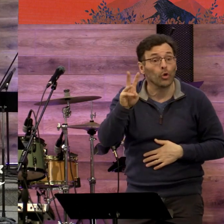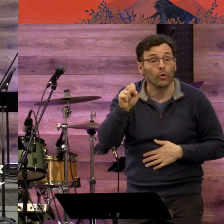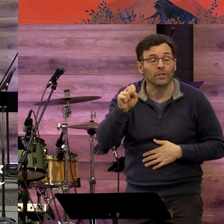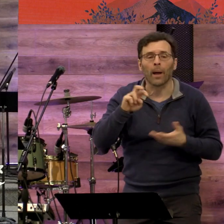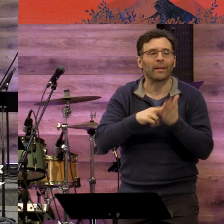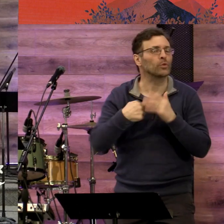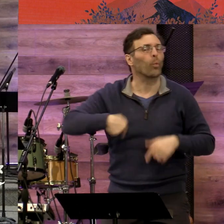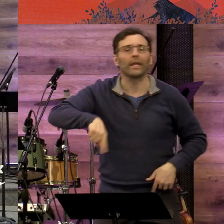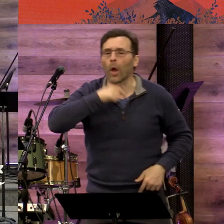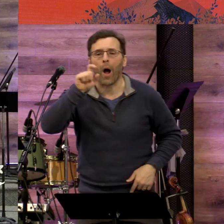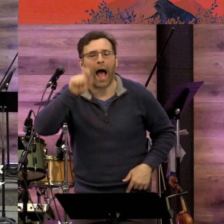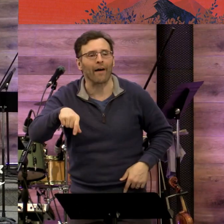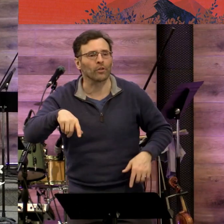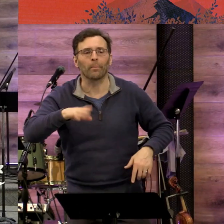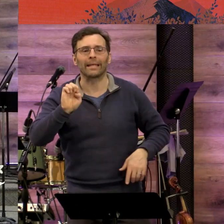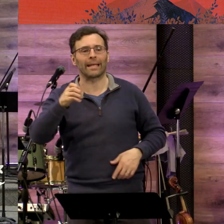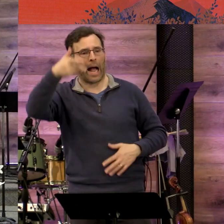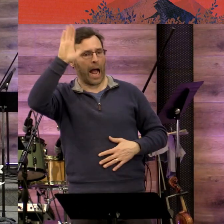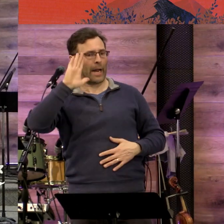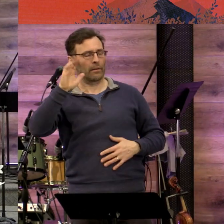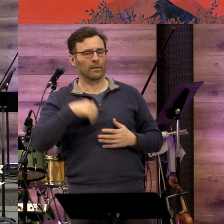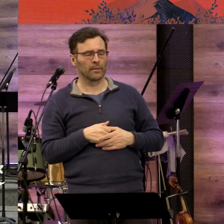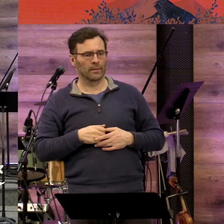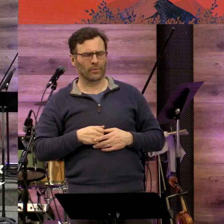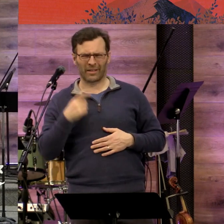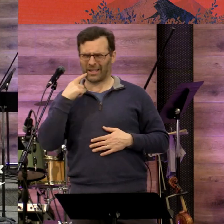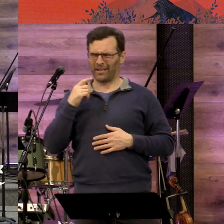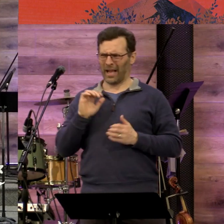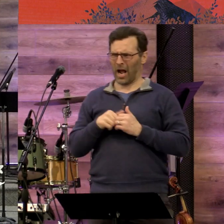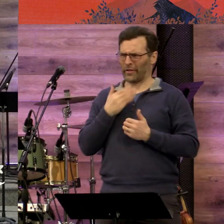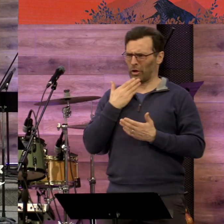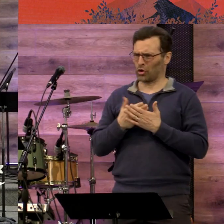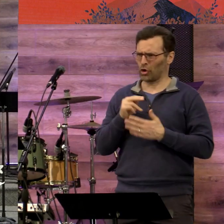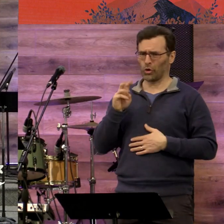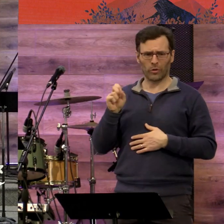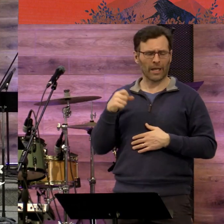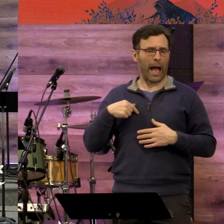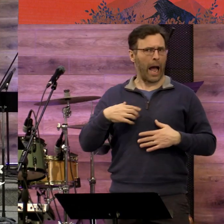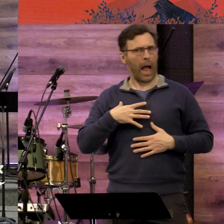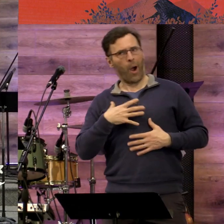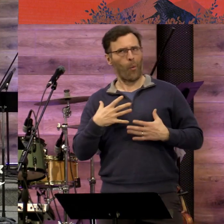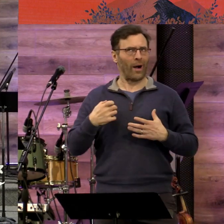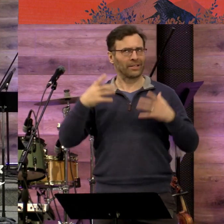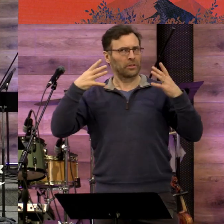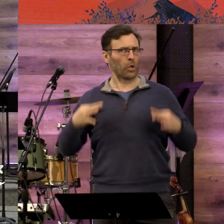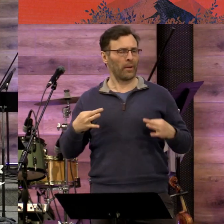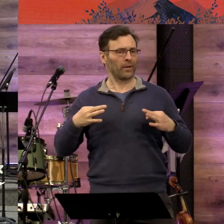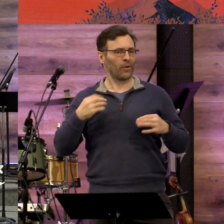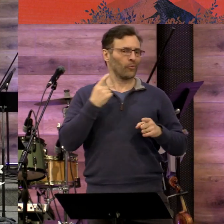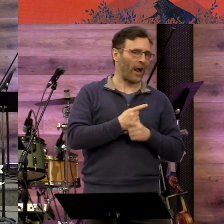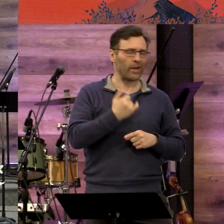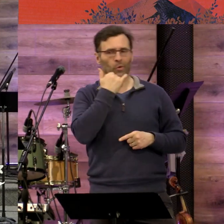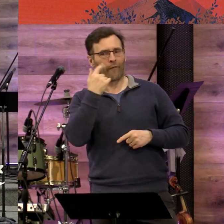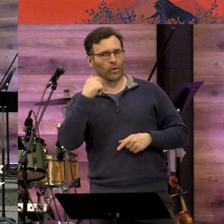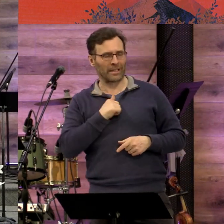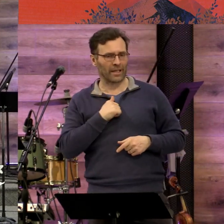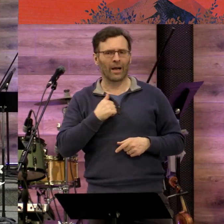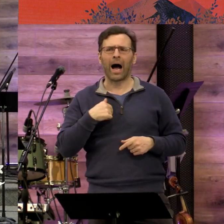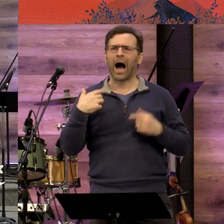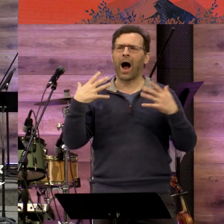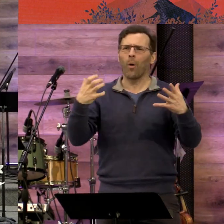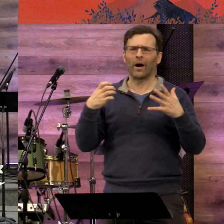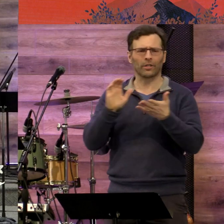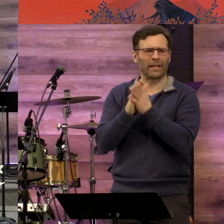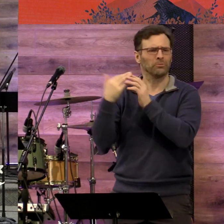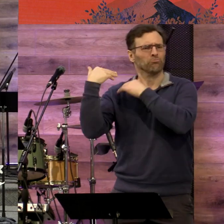to be. And you're thinking, well, Pastor Kyle, how is that good news? I actually kind of want to determine right and wrong for myself. I actually want to